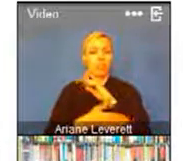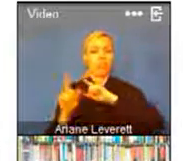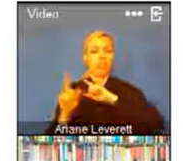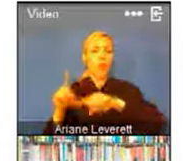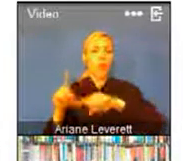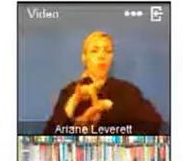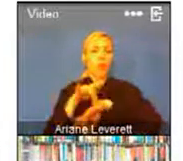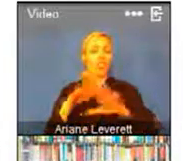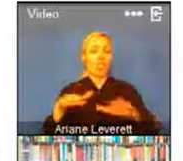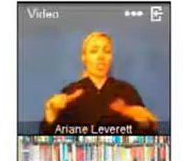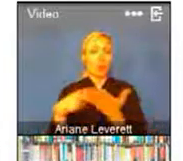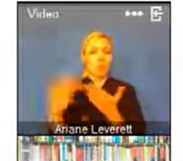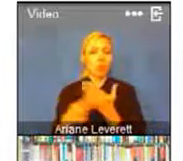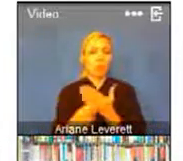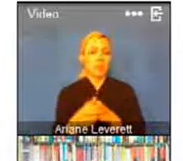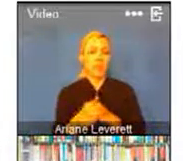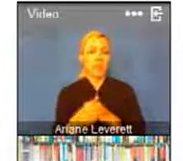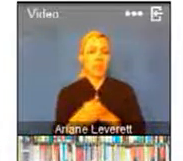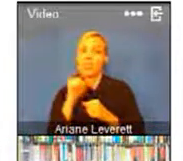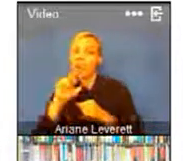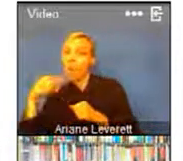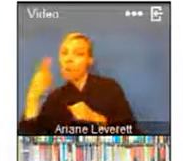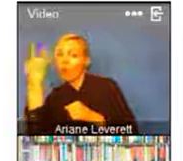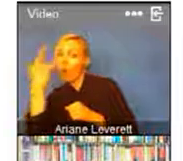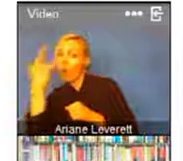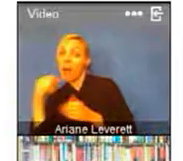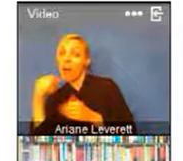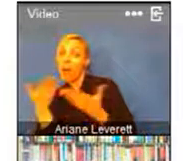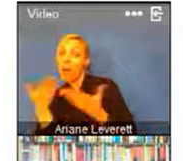By the way, we also saw one study where